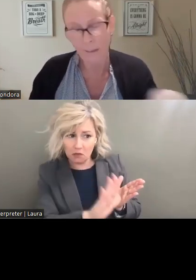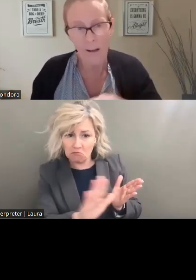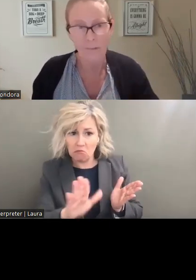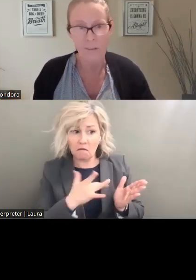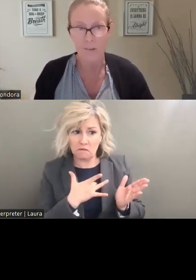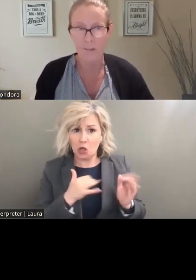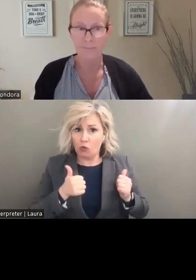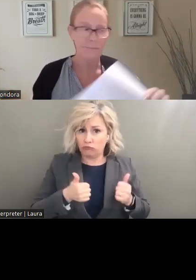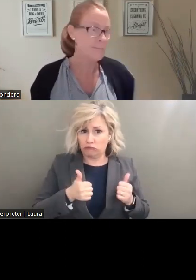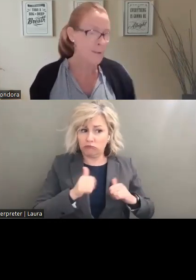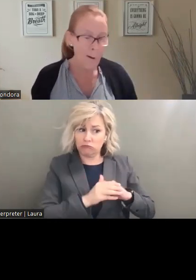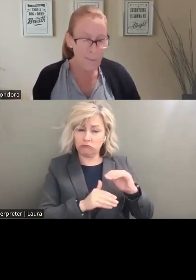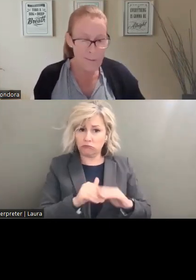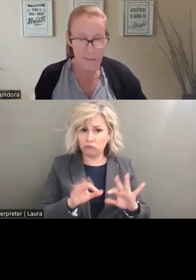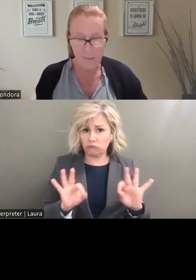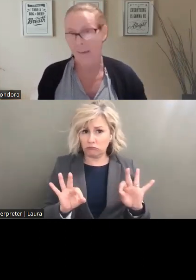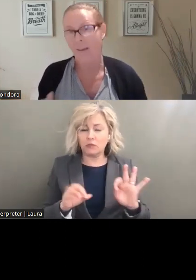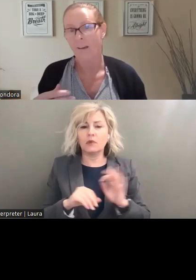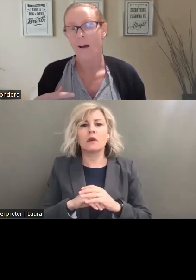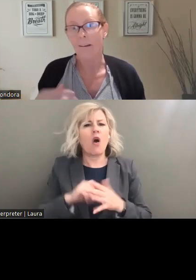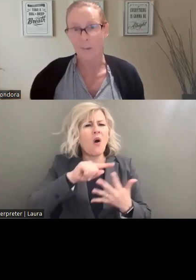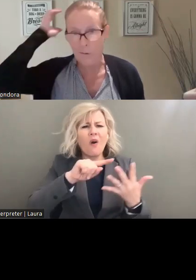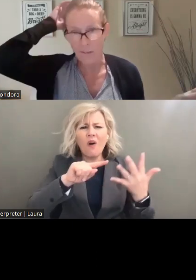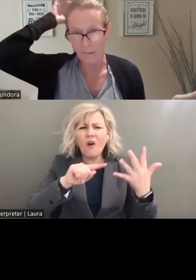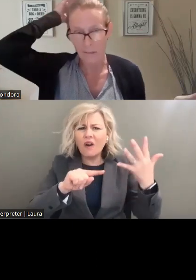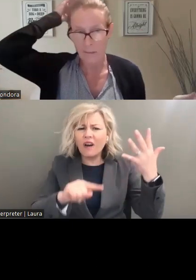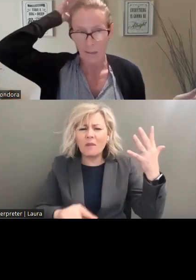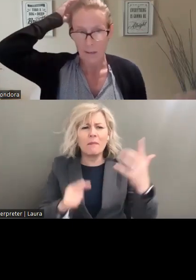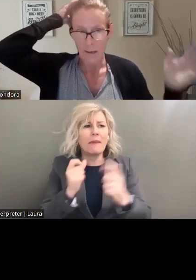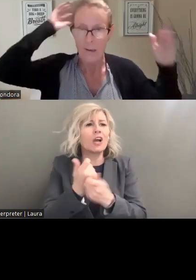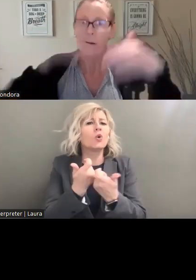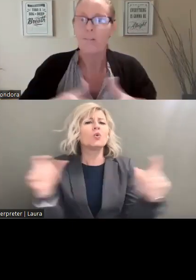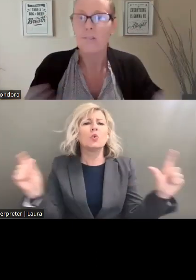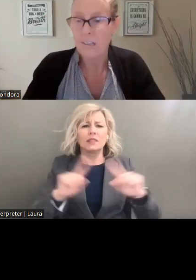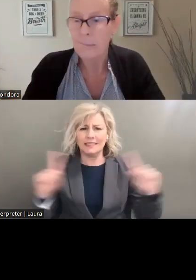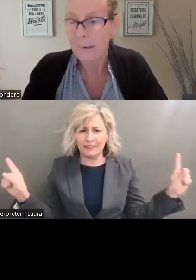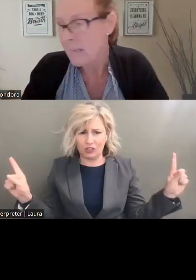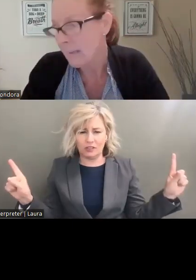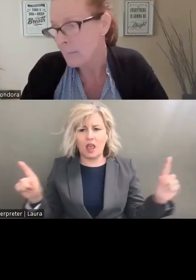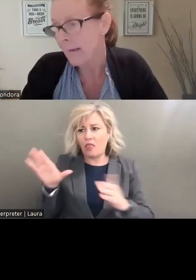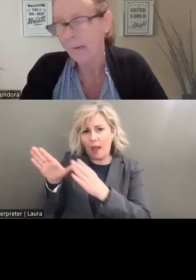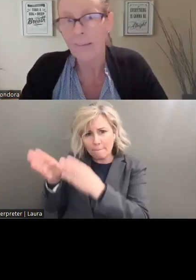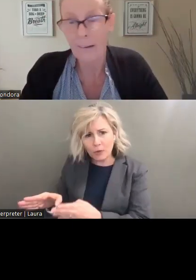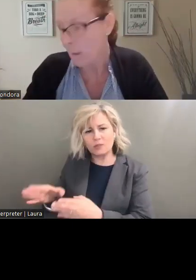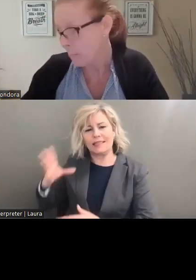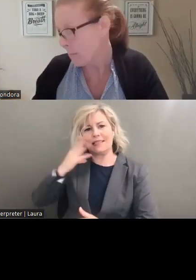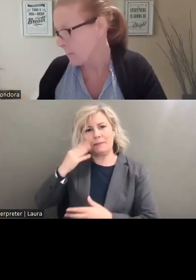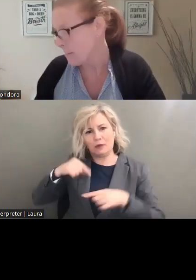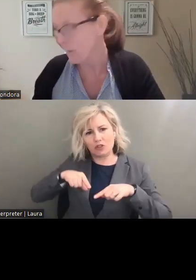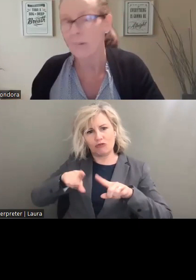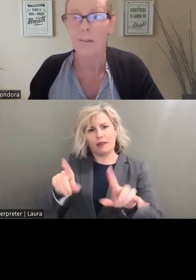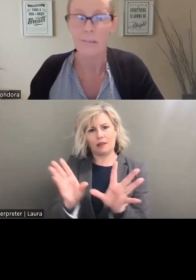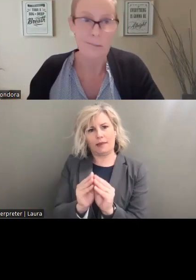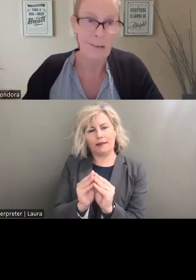level in the conversation. All those things make a huge difference in a person's experience in the meeting, and it's going to help them